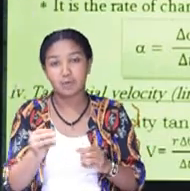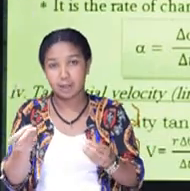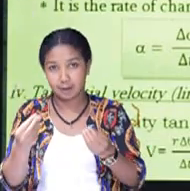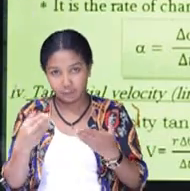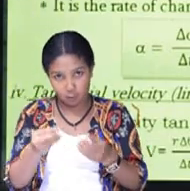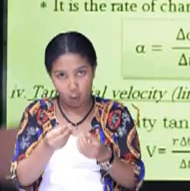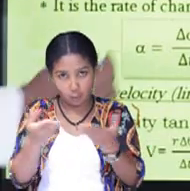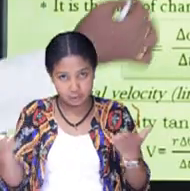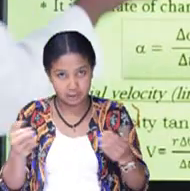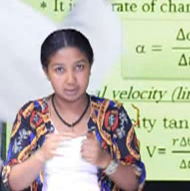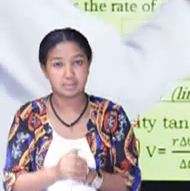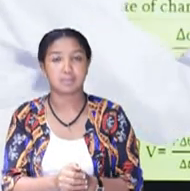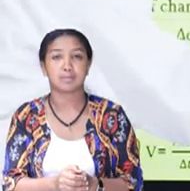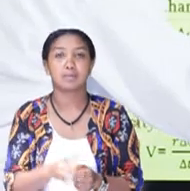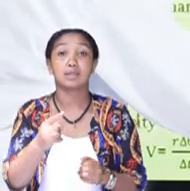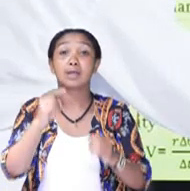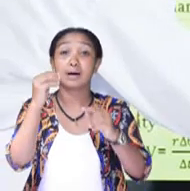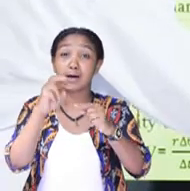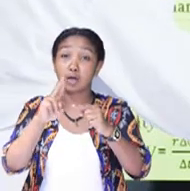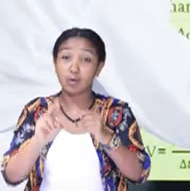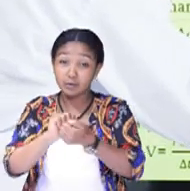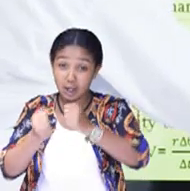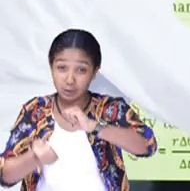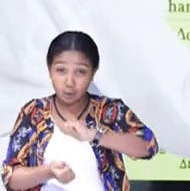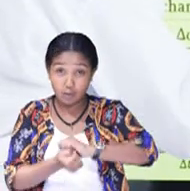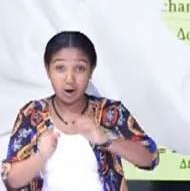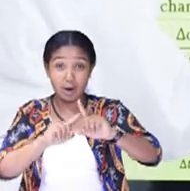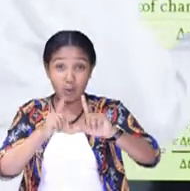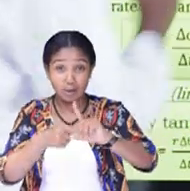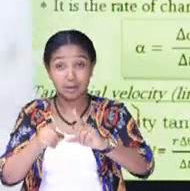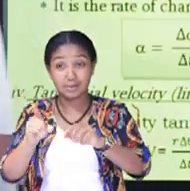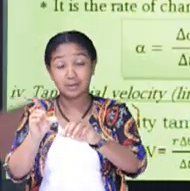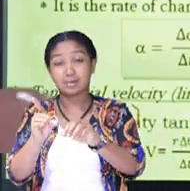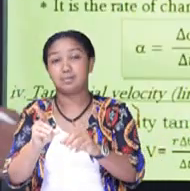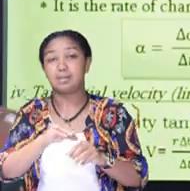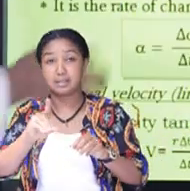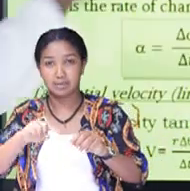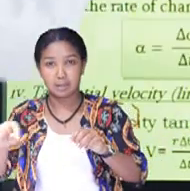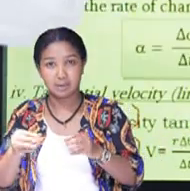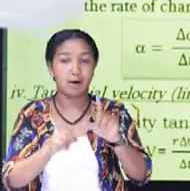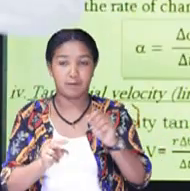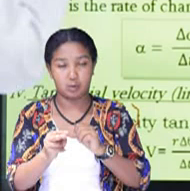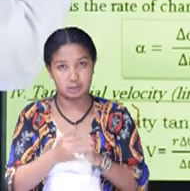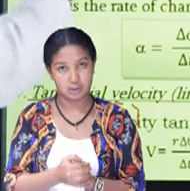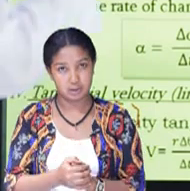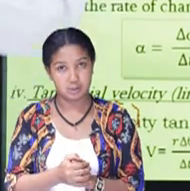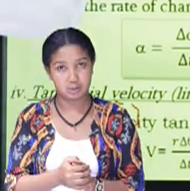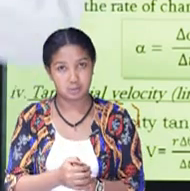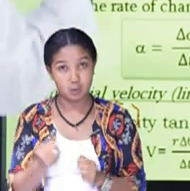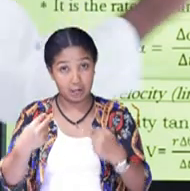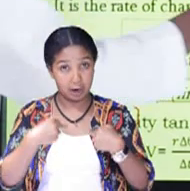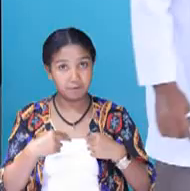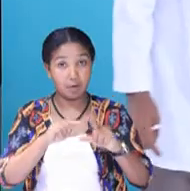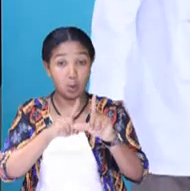given object, the rate of change of angular displacement. Therefore, angular displacement per unit time t gives us, okay, we can